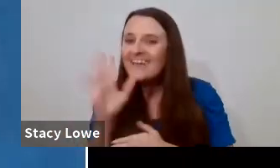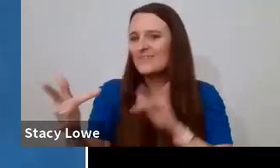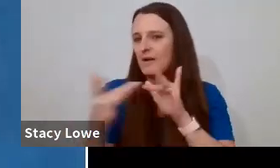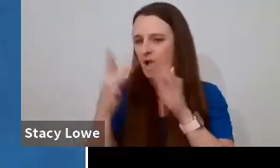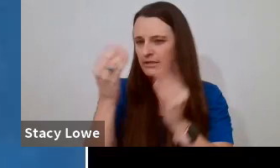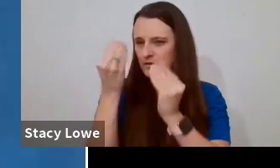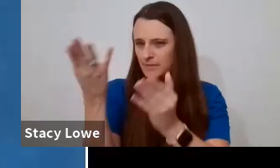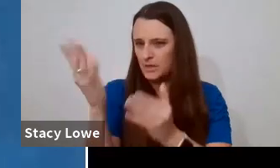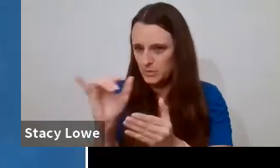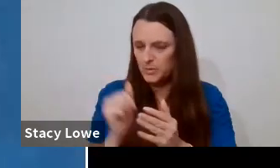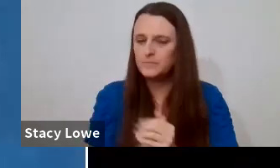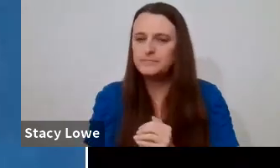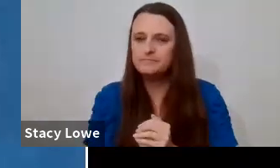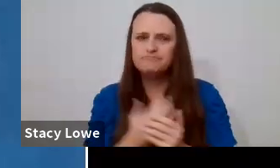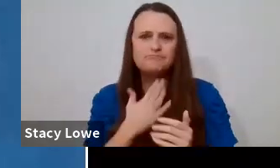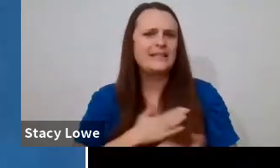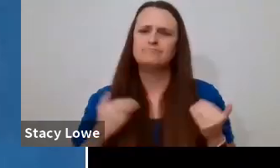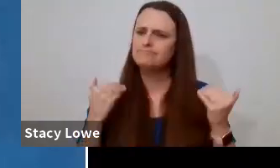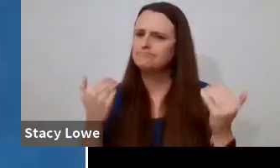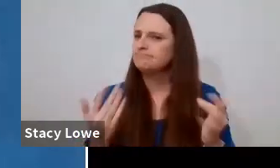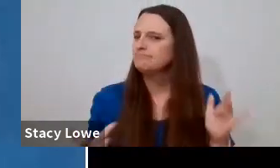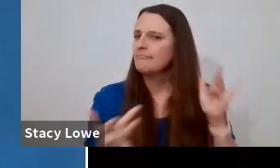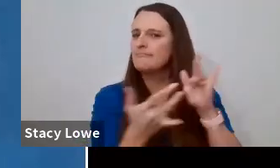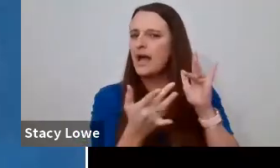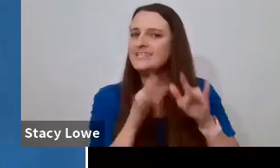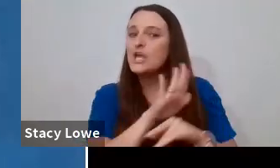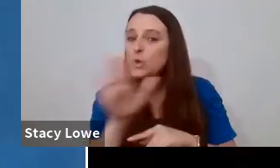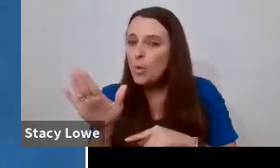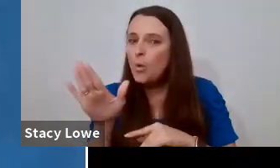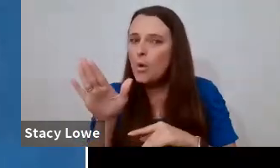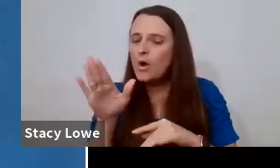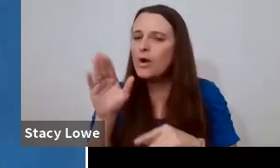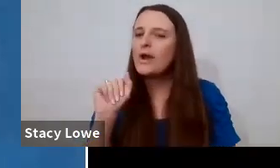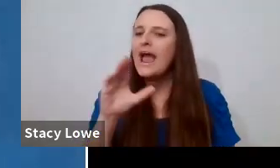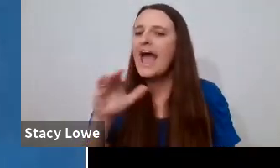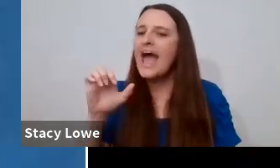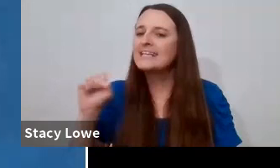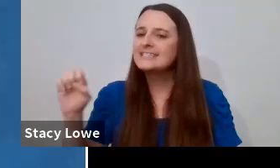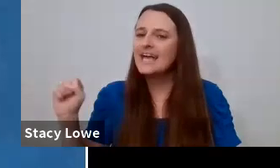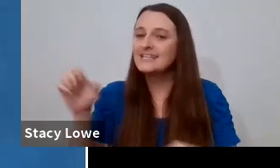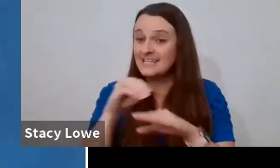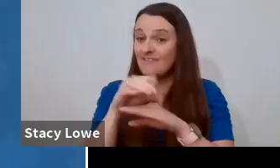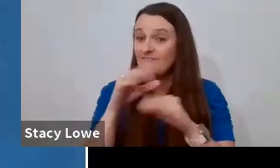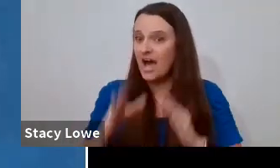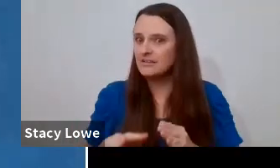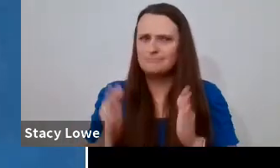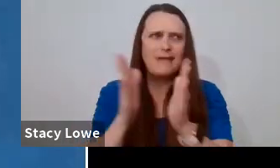information. So feel free to reach out to your access advisor to get help with filing the